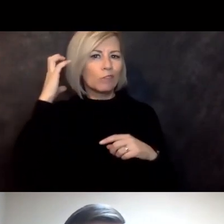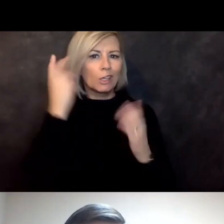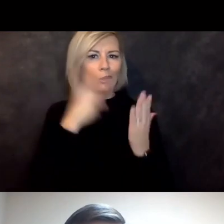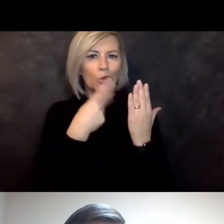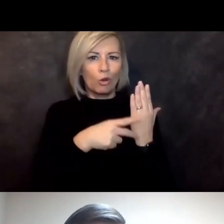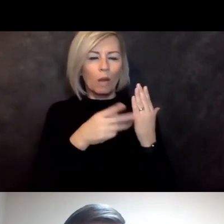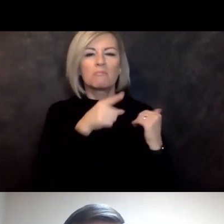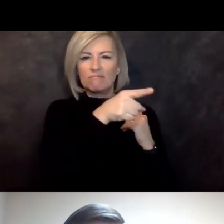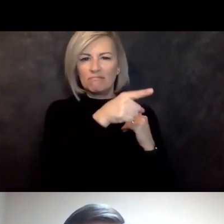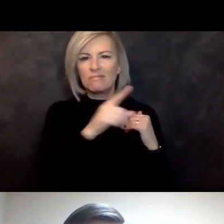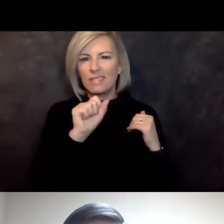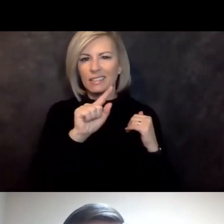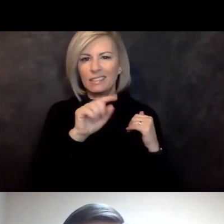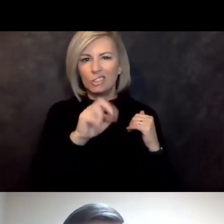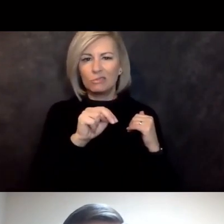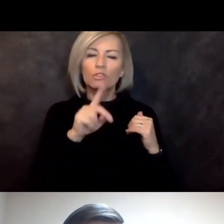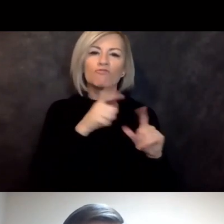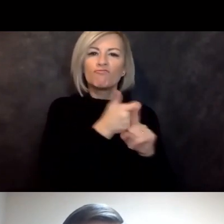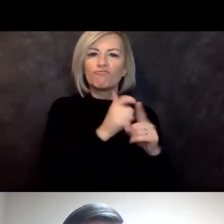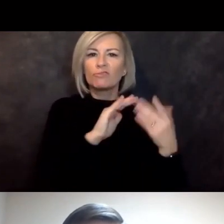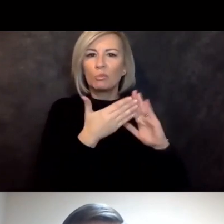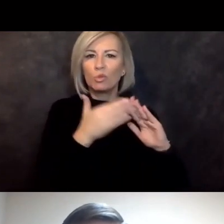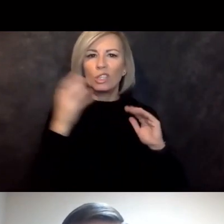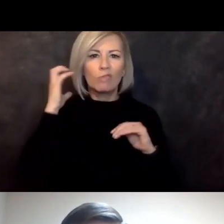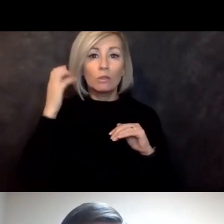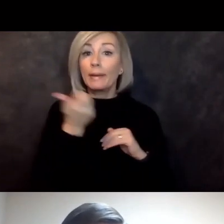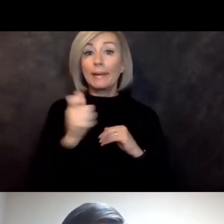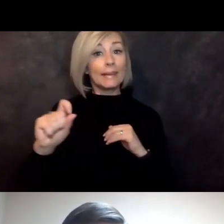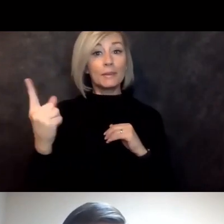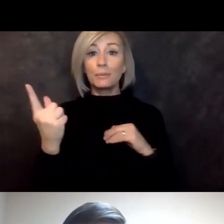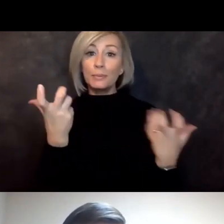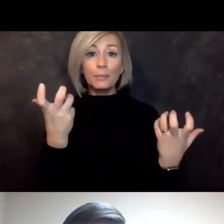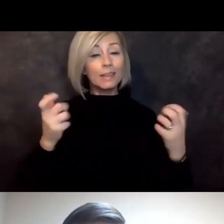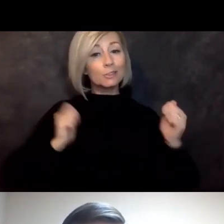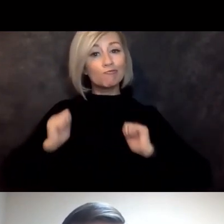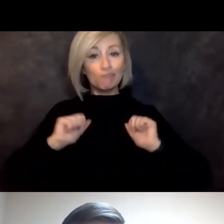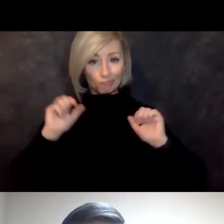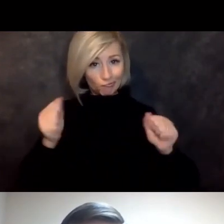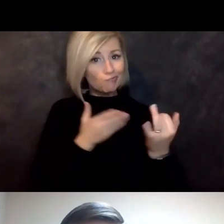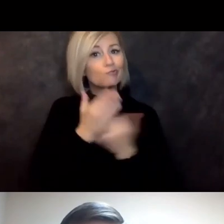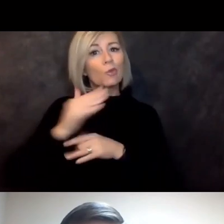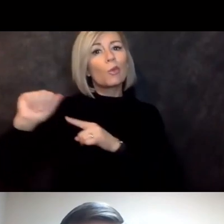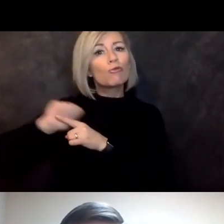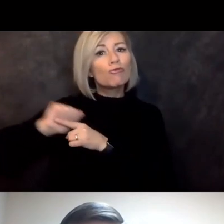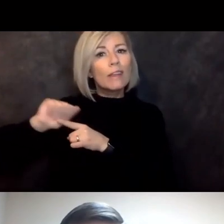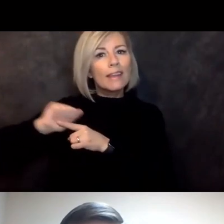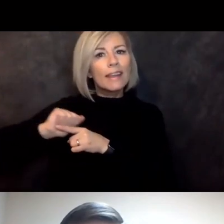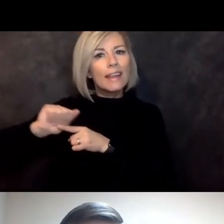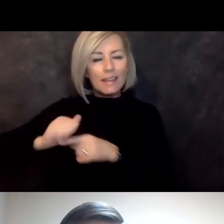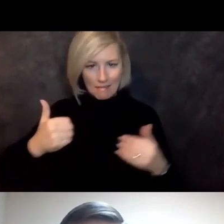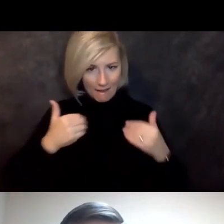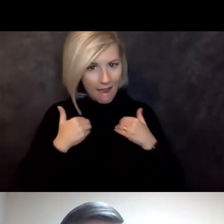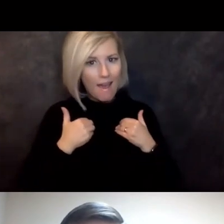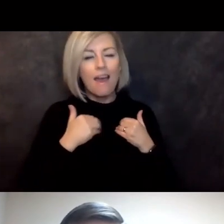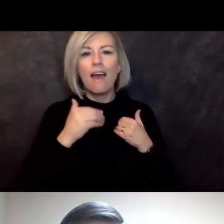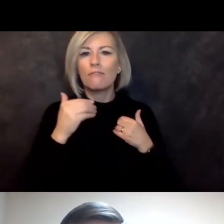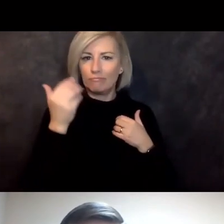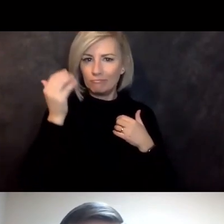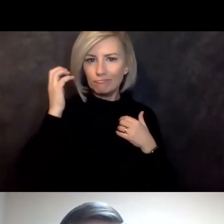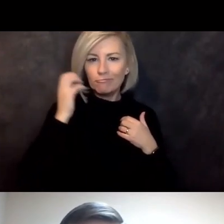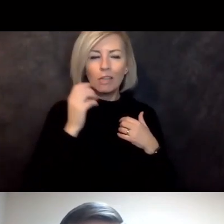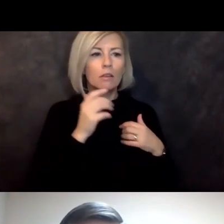station, which is community radio. So anybody who wants a show can go through the training and have a show, either public